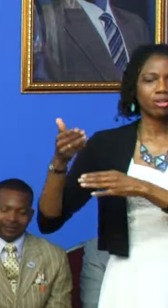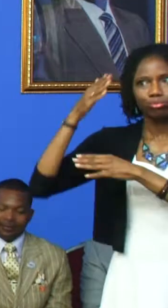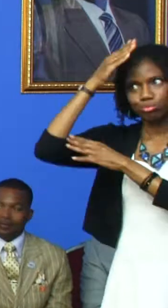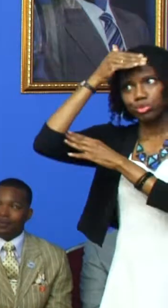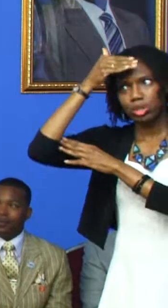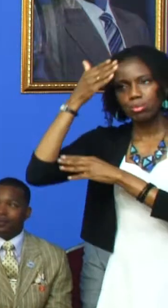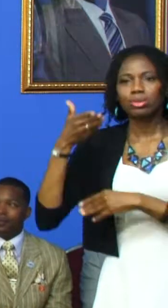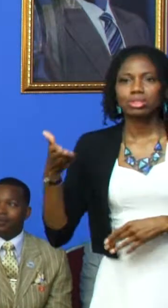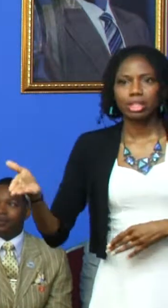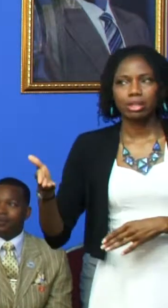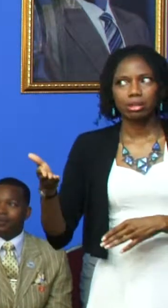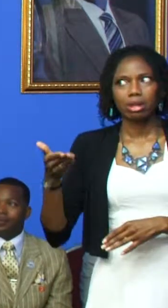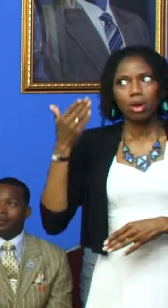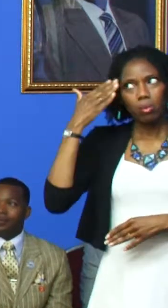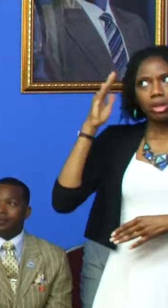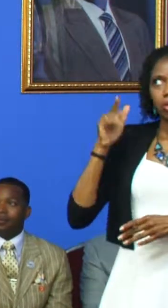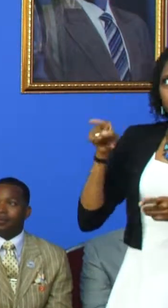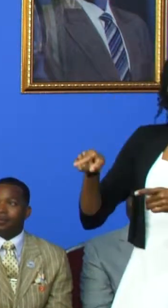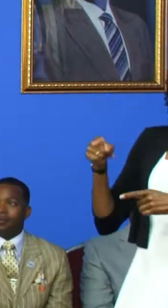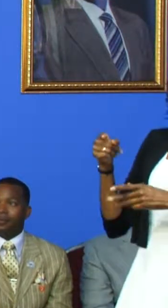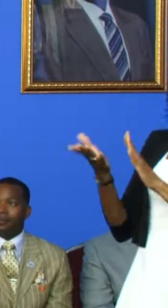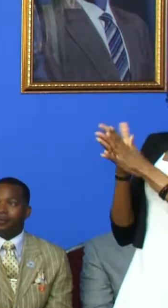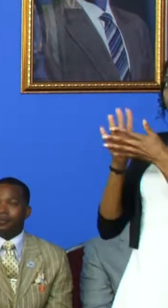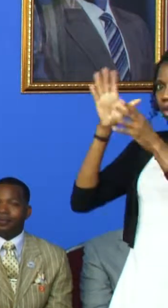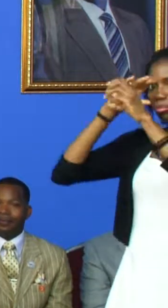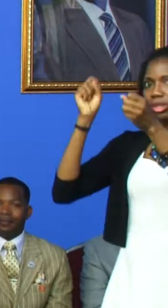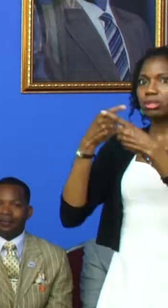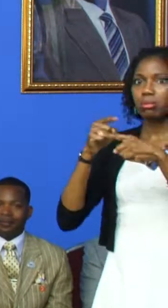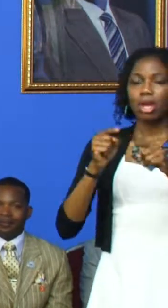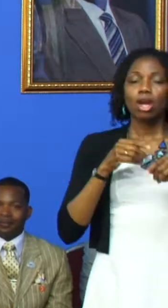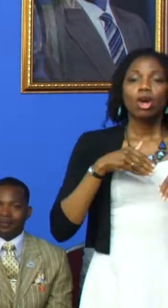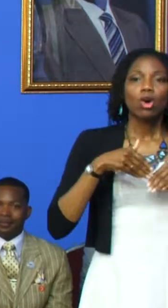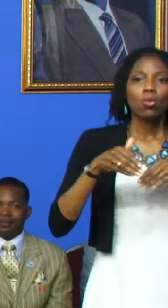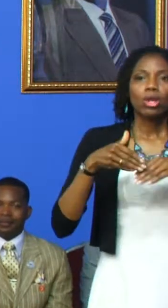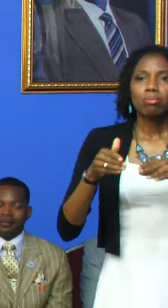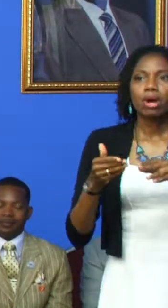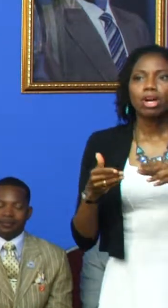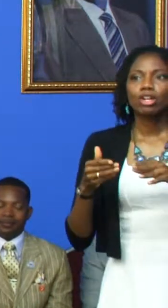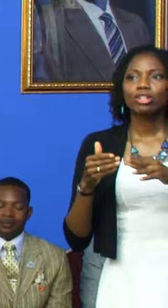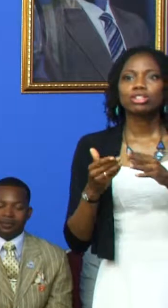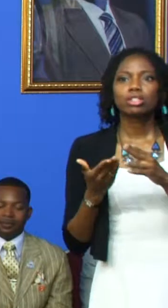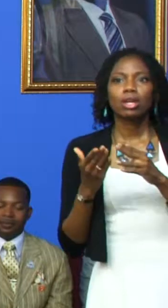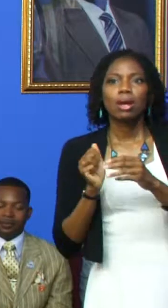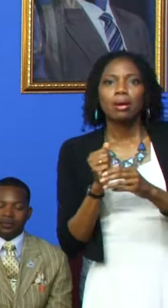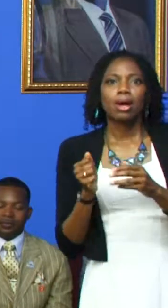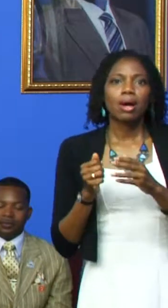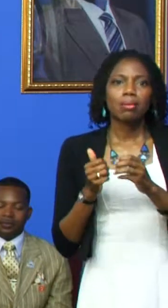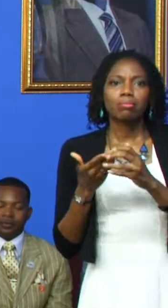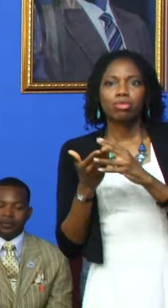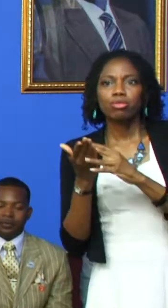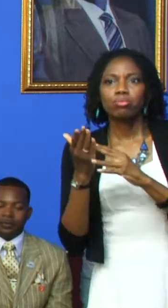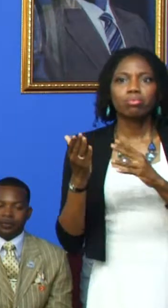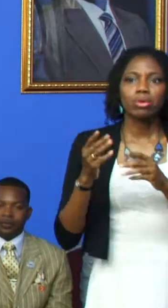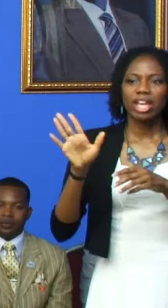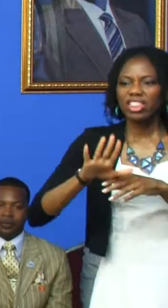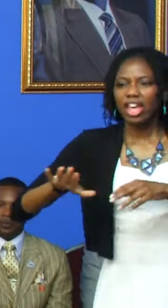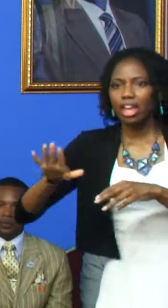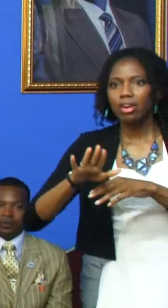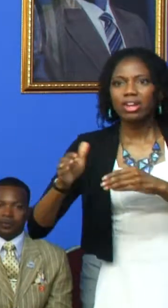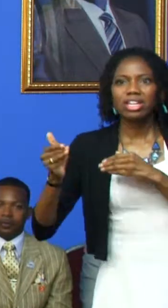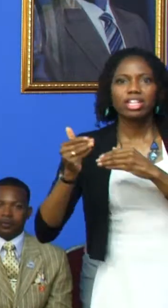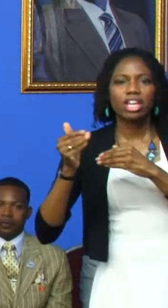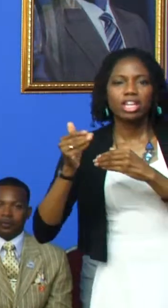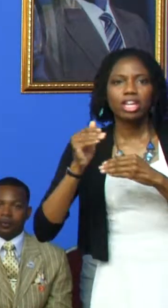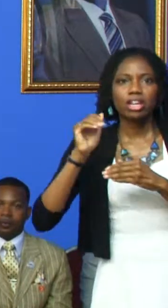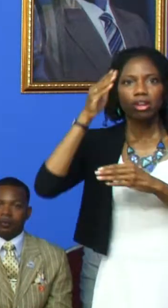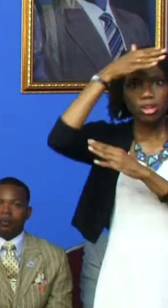know he was going to be in the White House then, but we marched by Trump's house. And by having a silent march, it